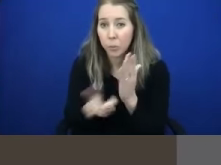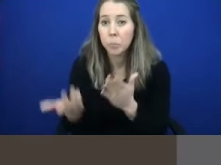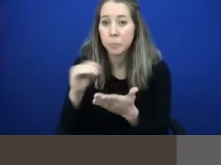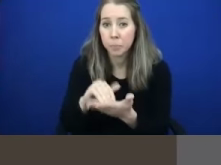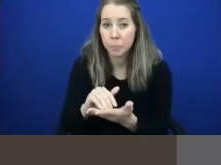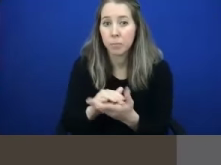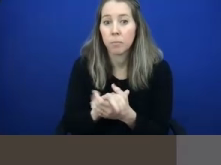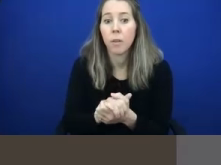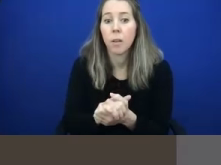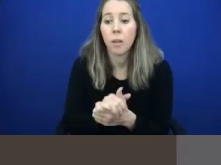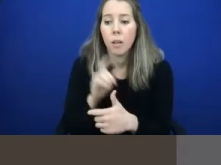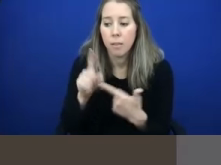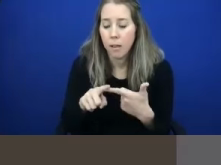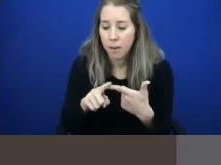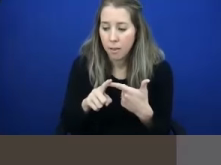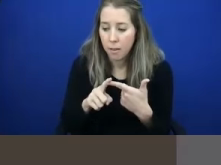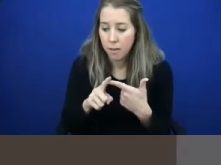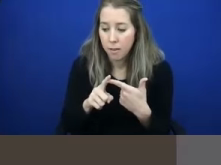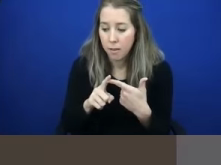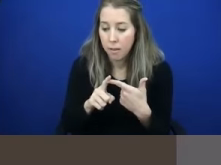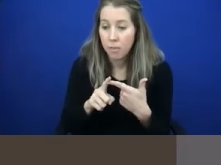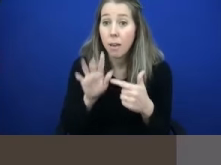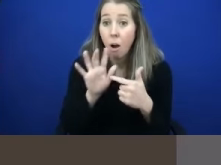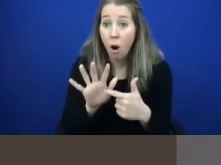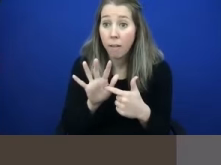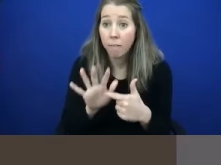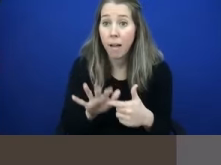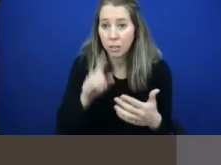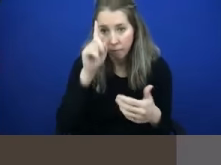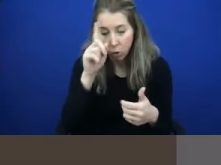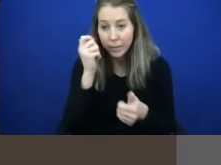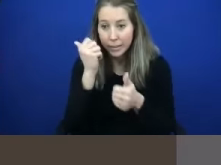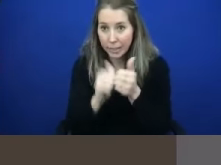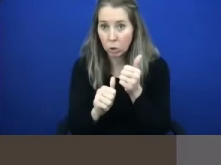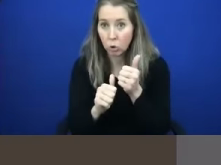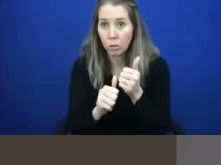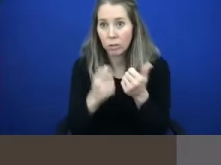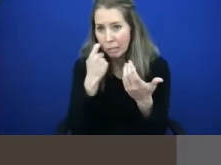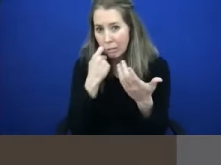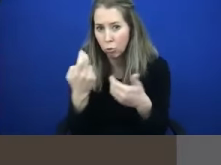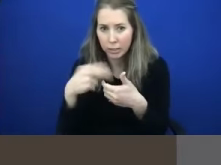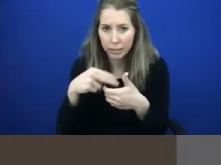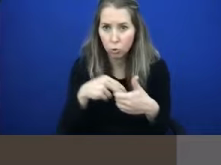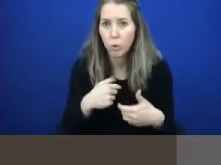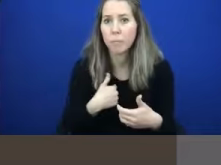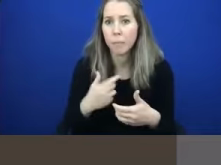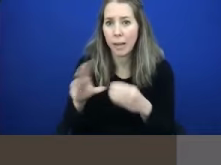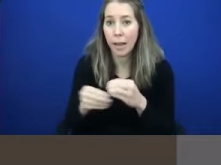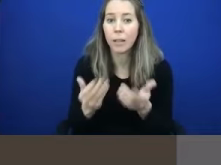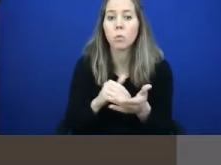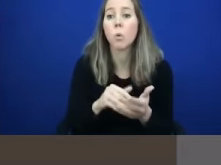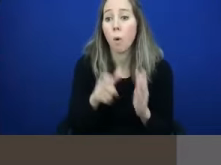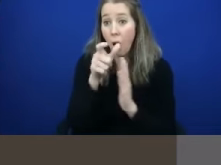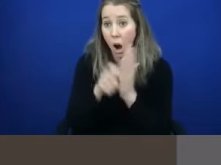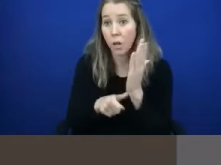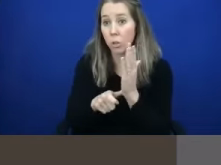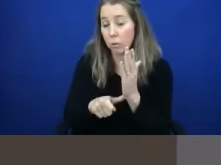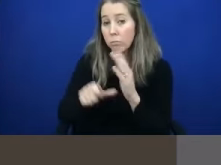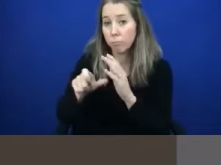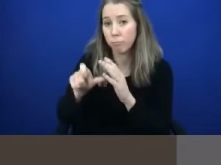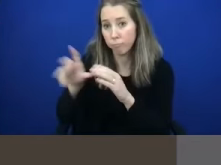and the artifacts for everyone who has just come in. So here's the article coming at